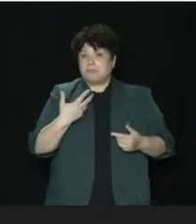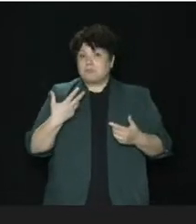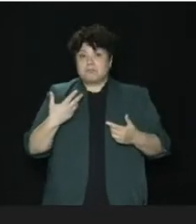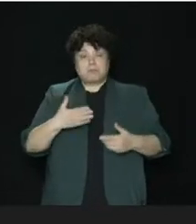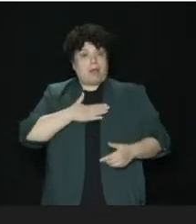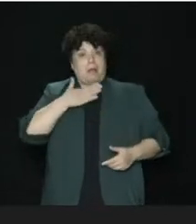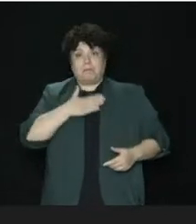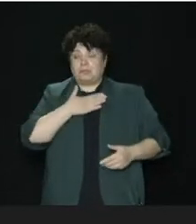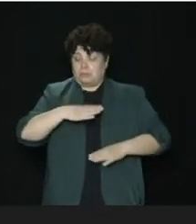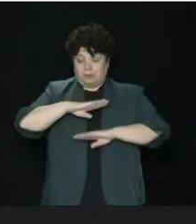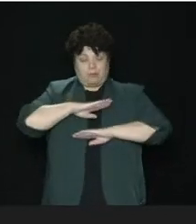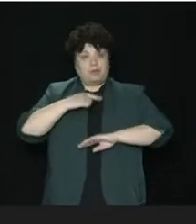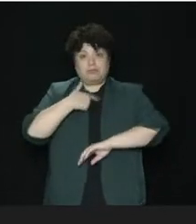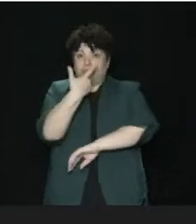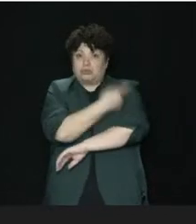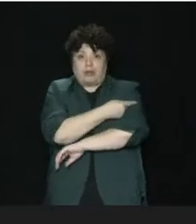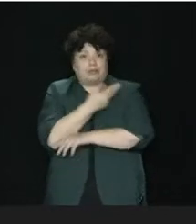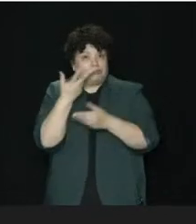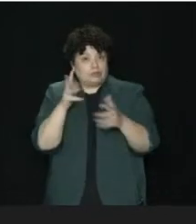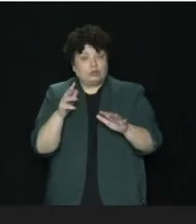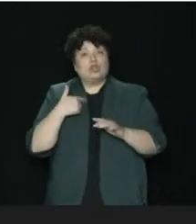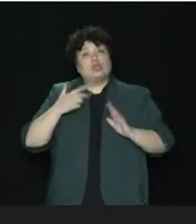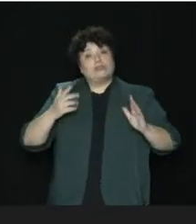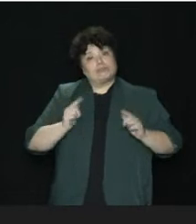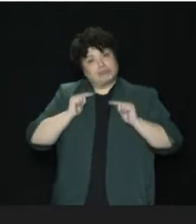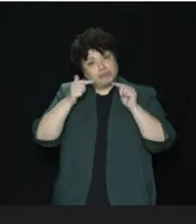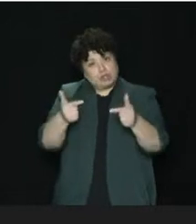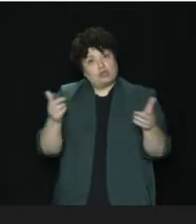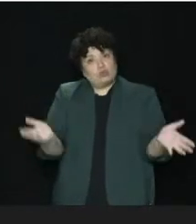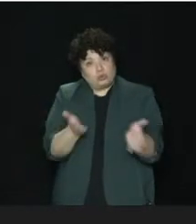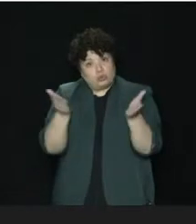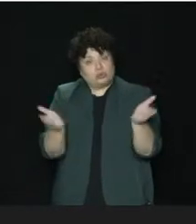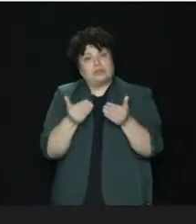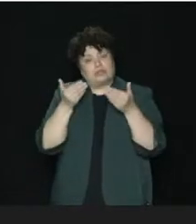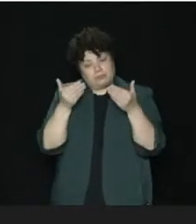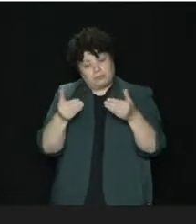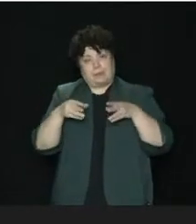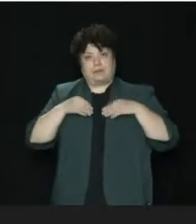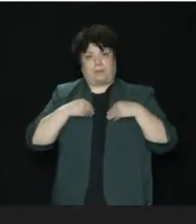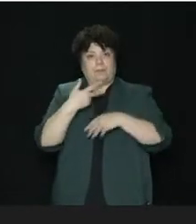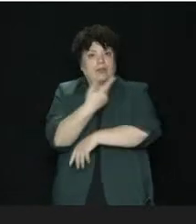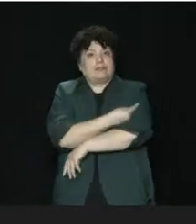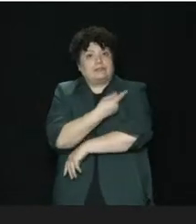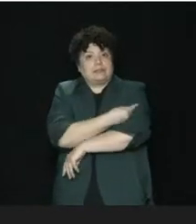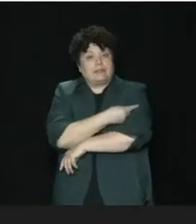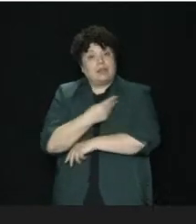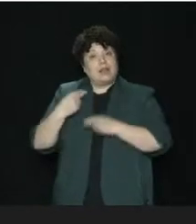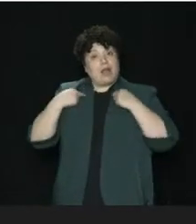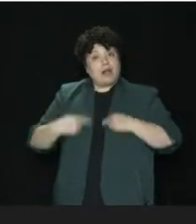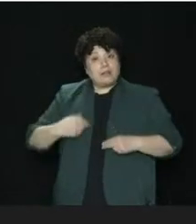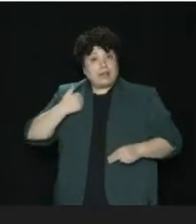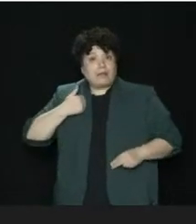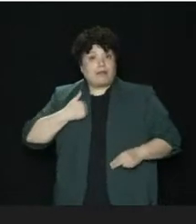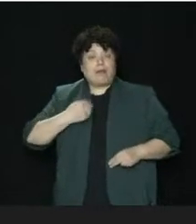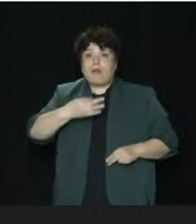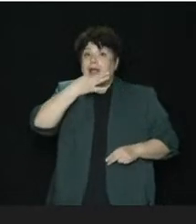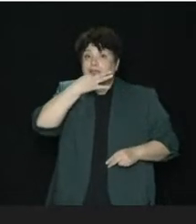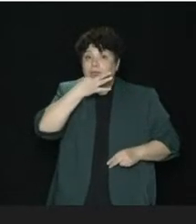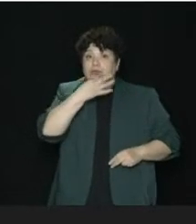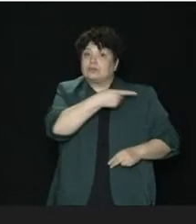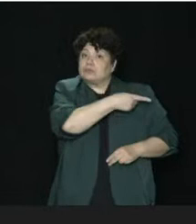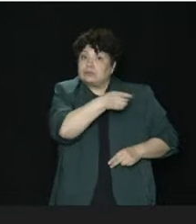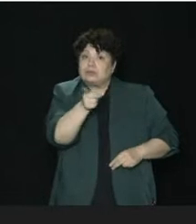I'm encouraging everyone to get vaccinated because that's what Health Canada and all experts are highlighting